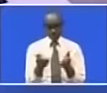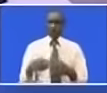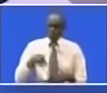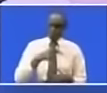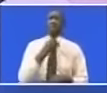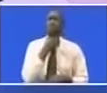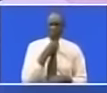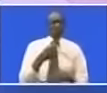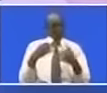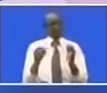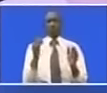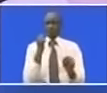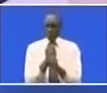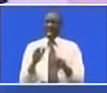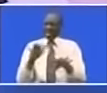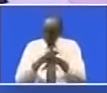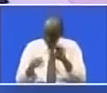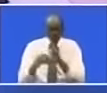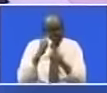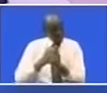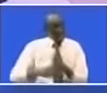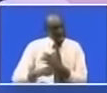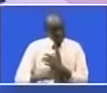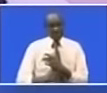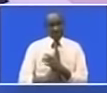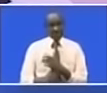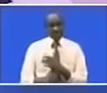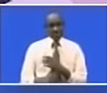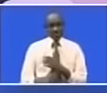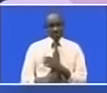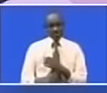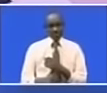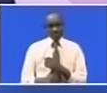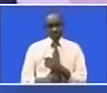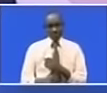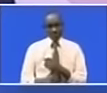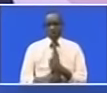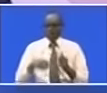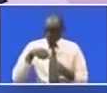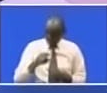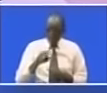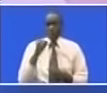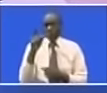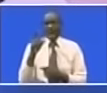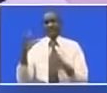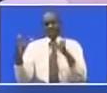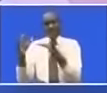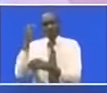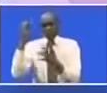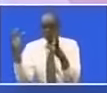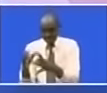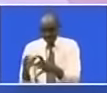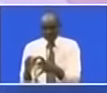try and do everything we can not to give one party or the other